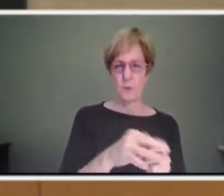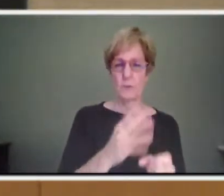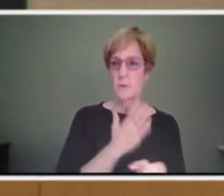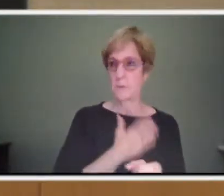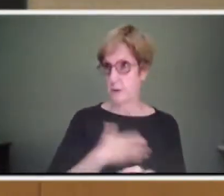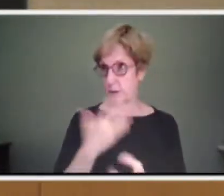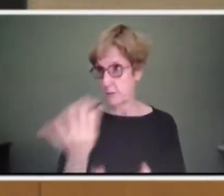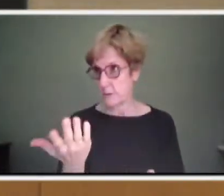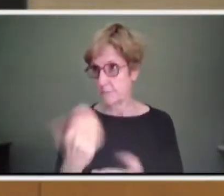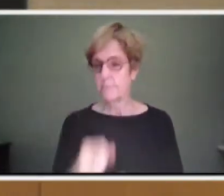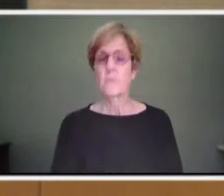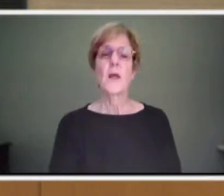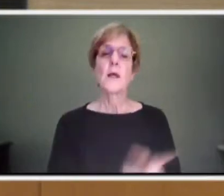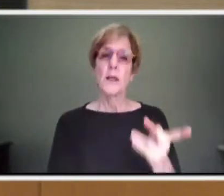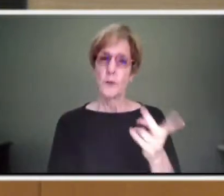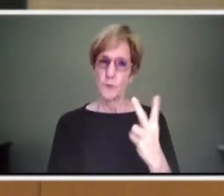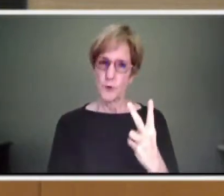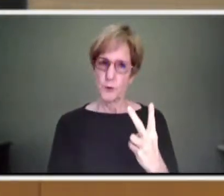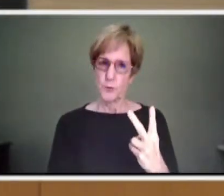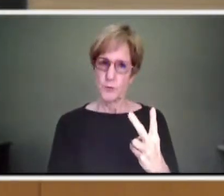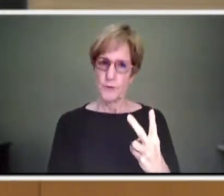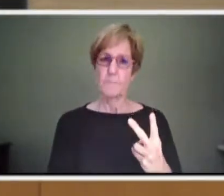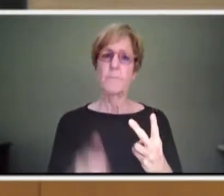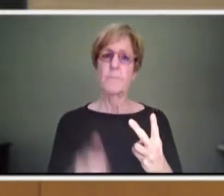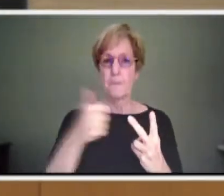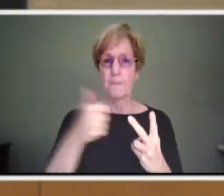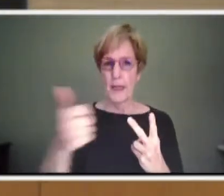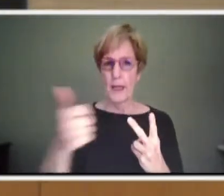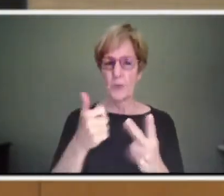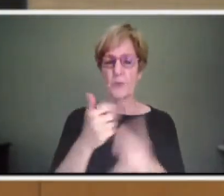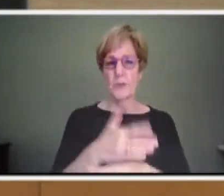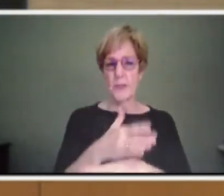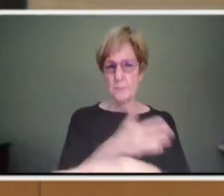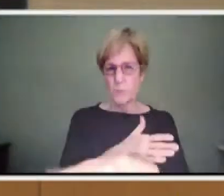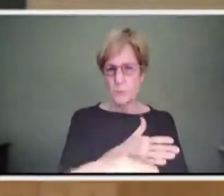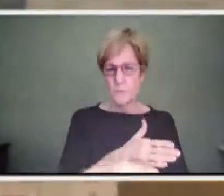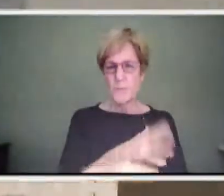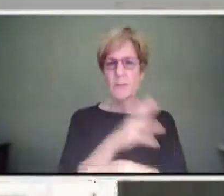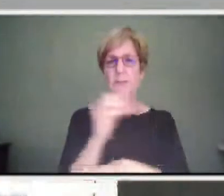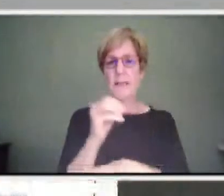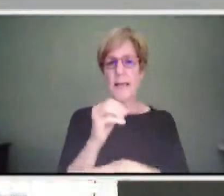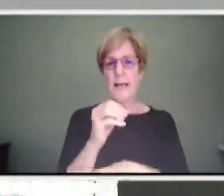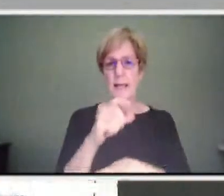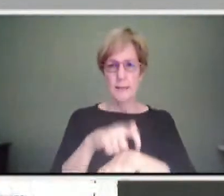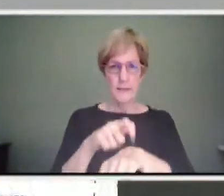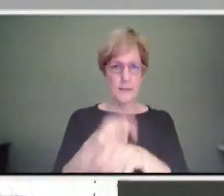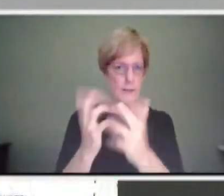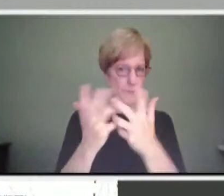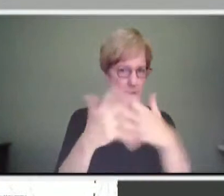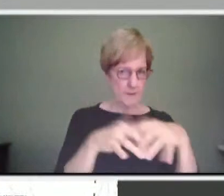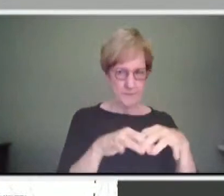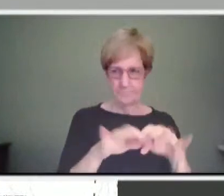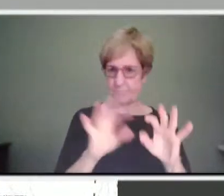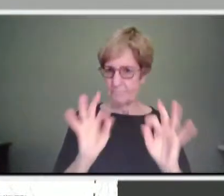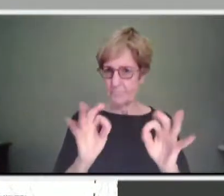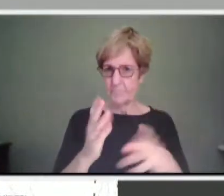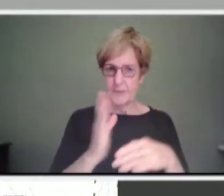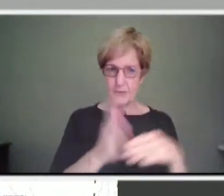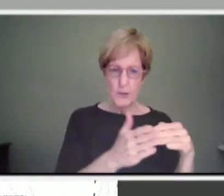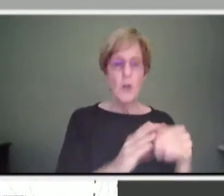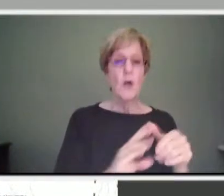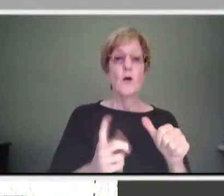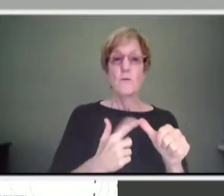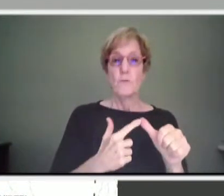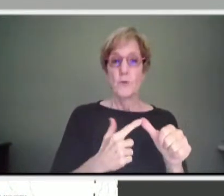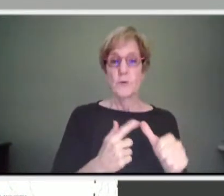there were two of those. They had to do with transportation improvements and the timing of those improvements. The first note that was modified was prior to the